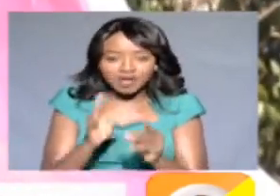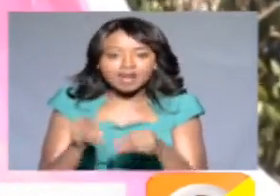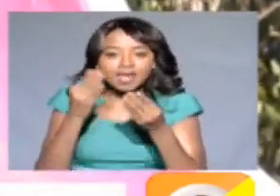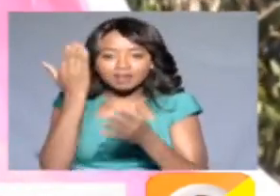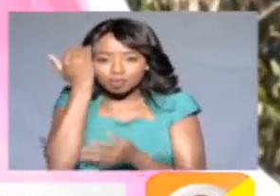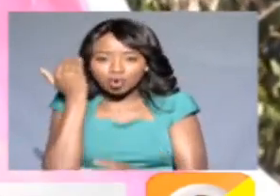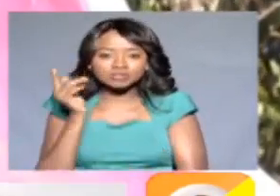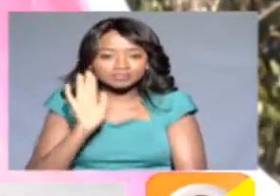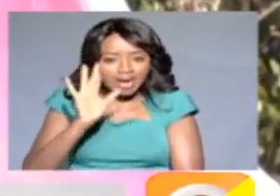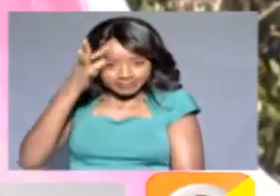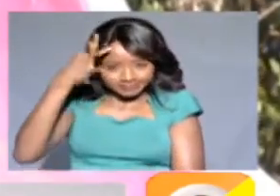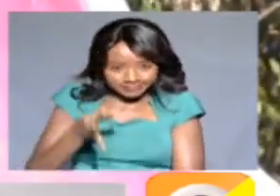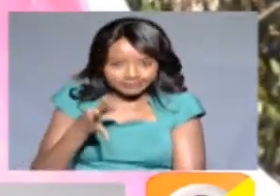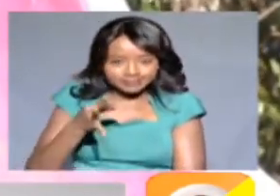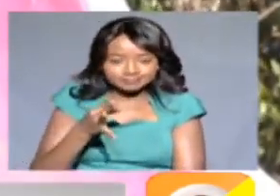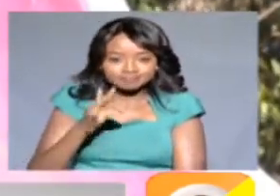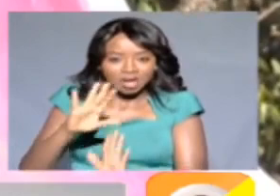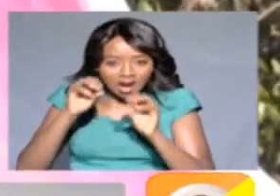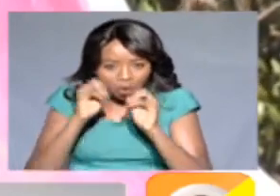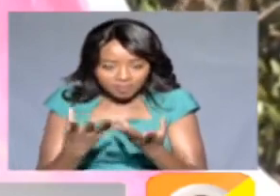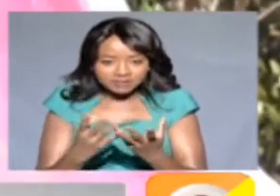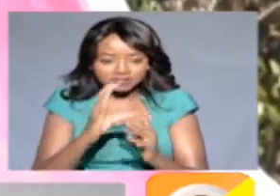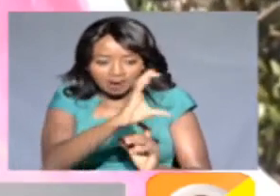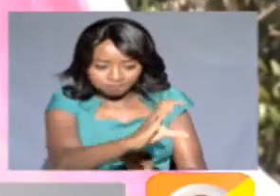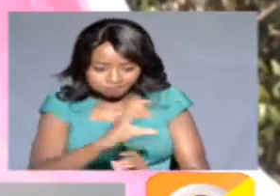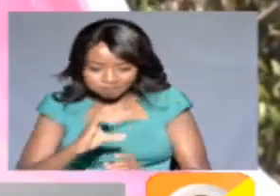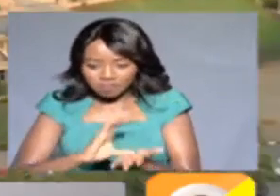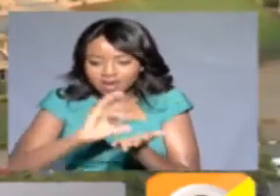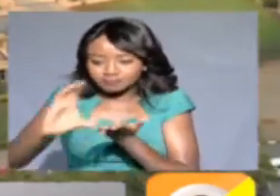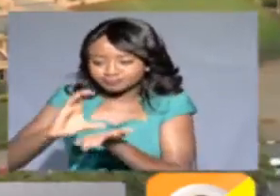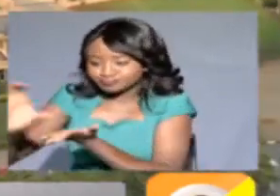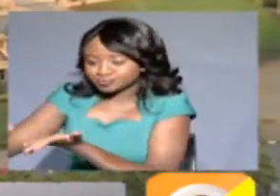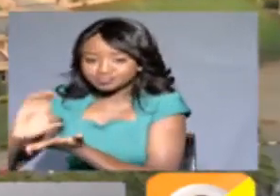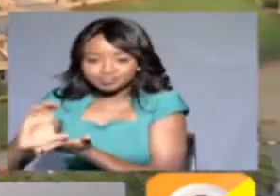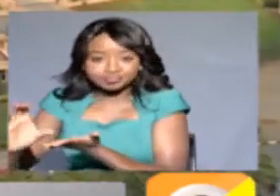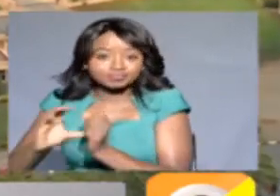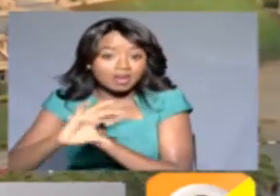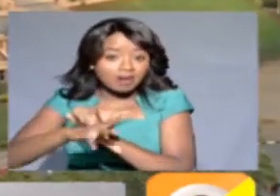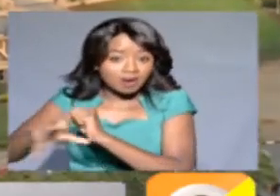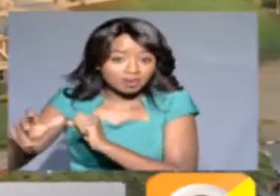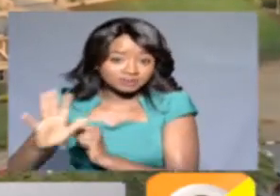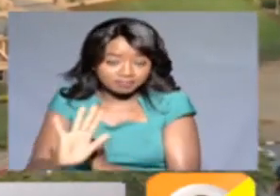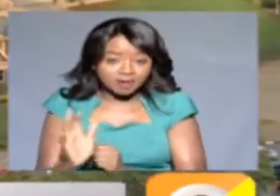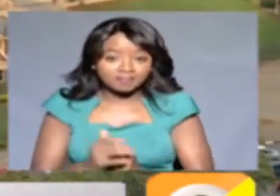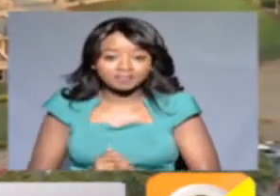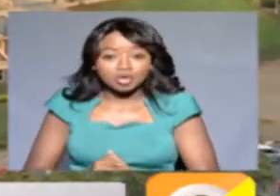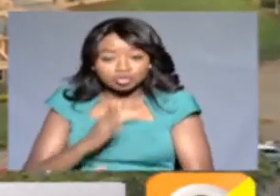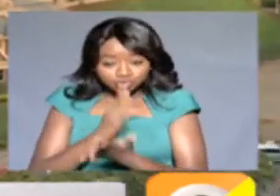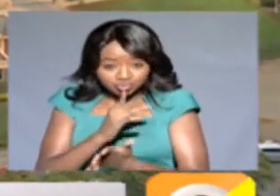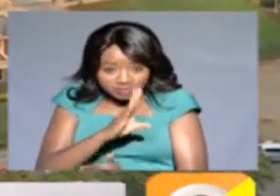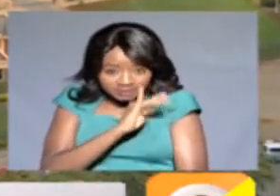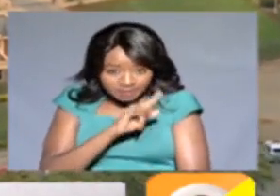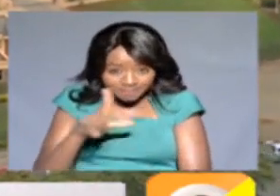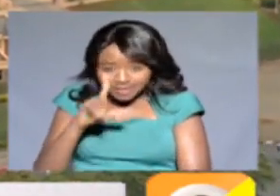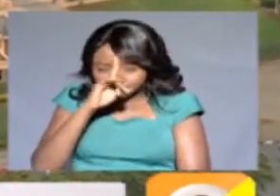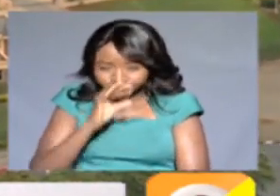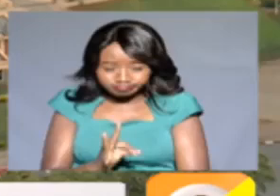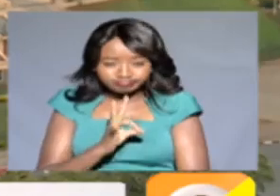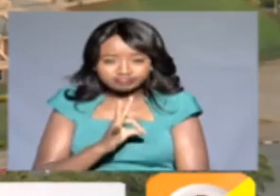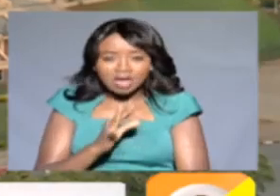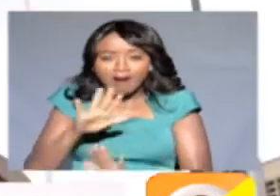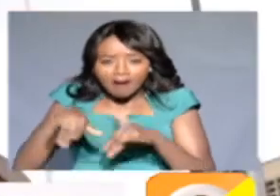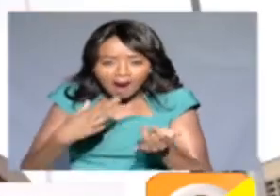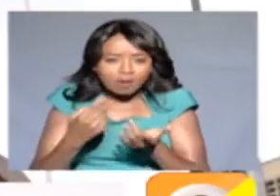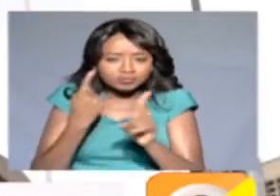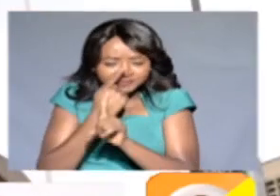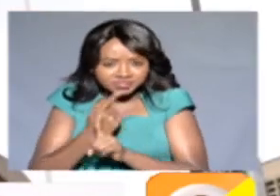Court to make a decision on how much money needs to go to the counties. The contention in the critical bill that spells out how revenue should be